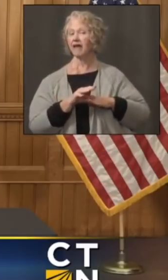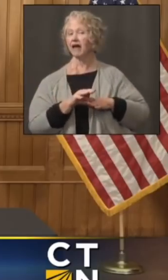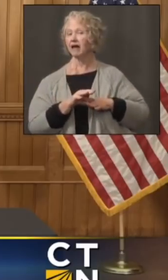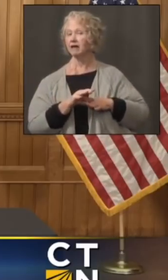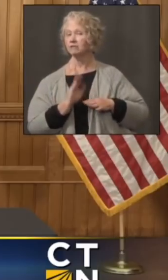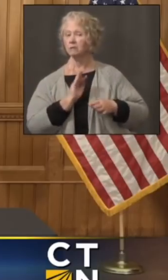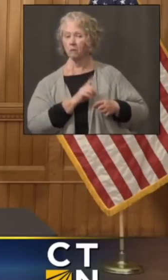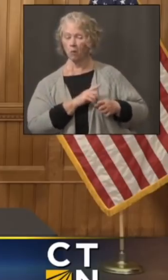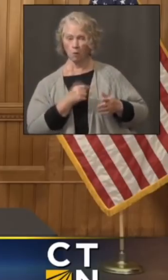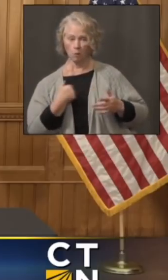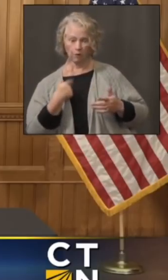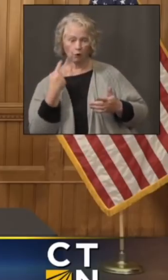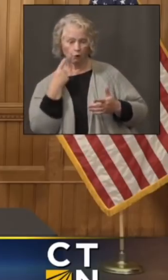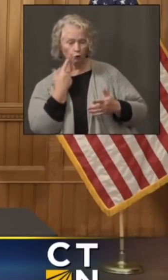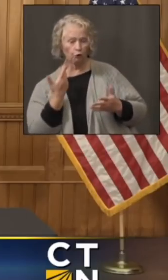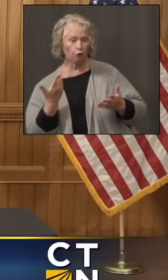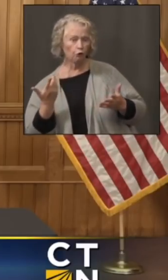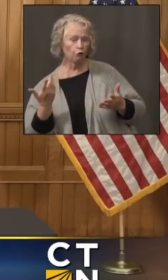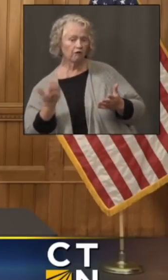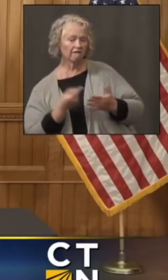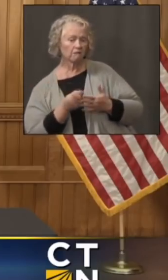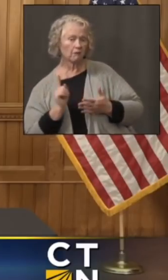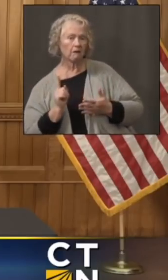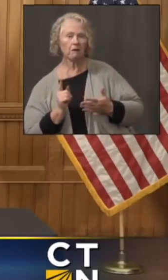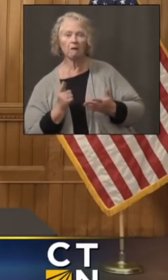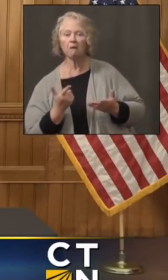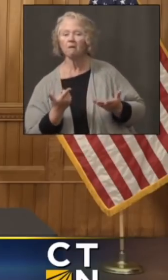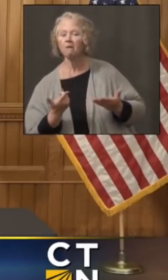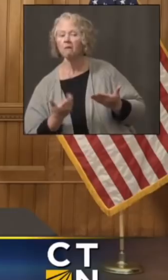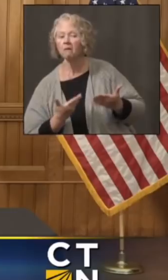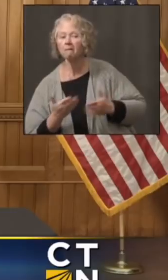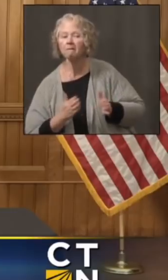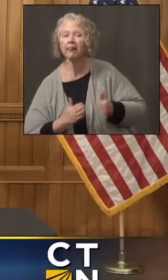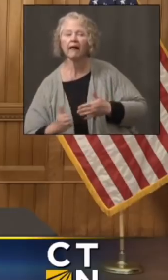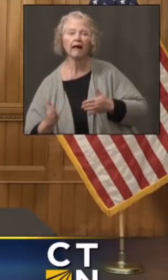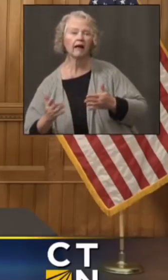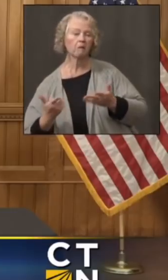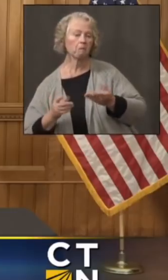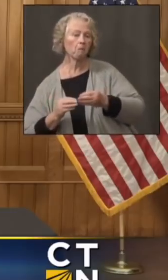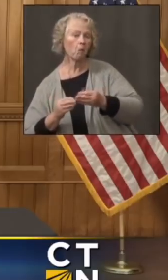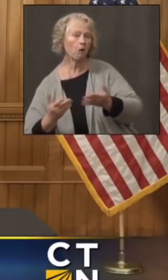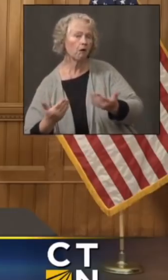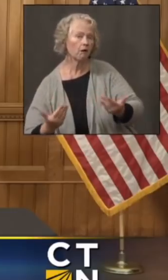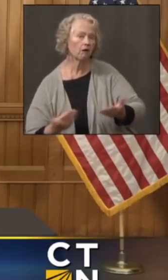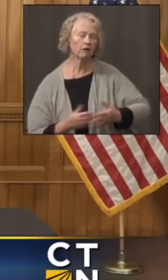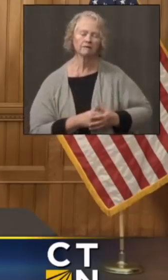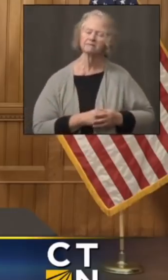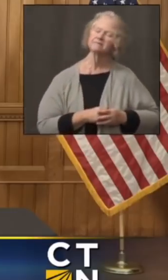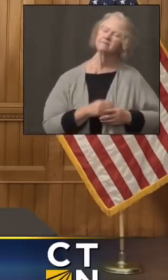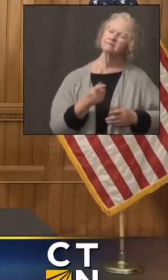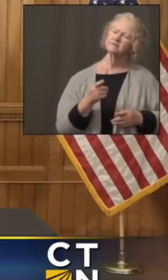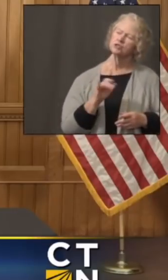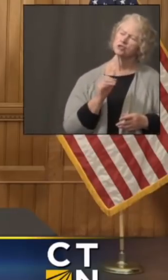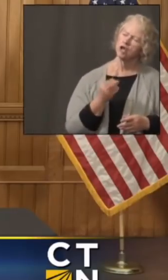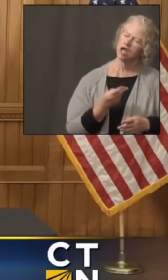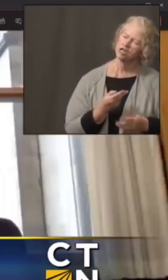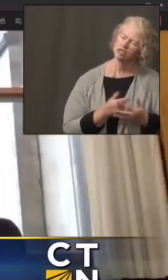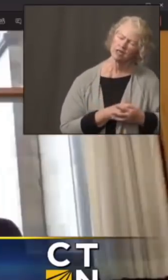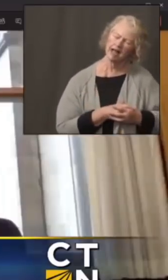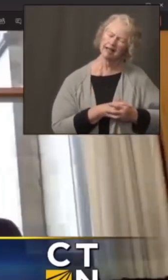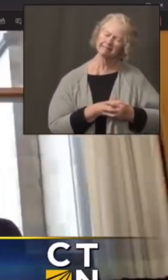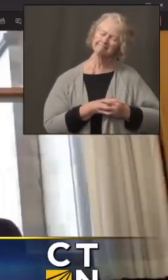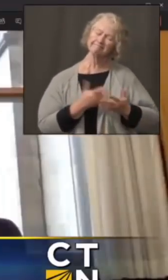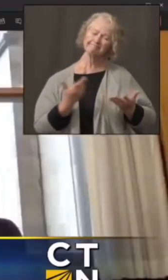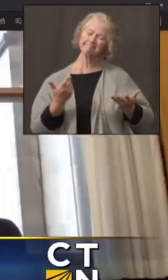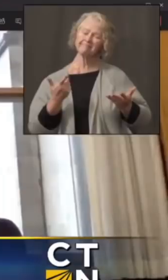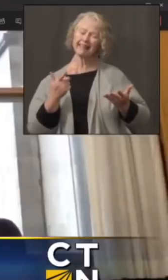ago and we haven't heard. Is there anything significant to update there? Josh? And I think nothing significant to